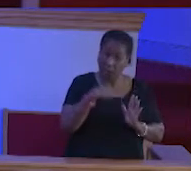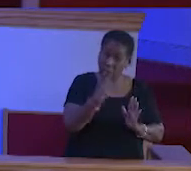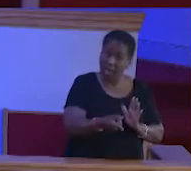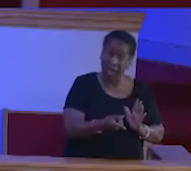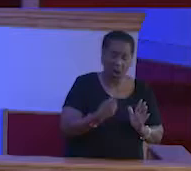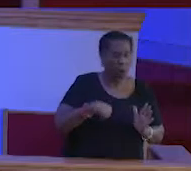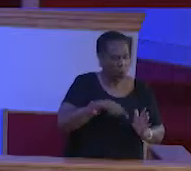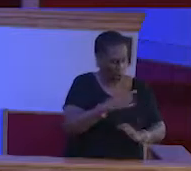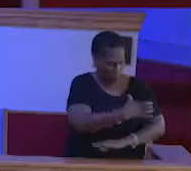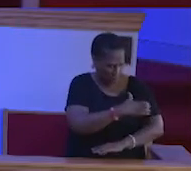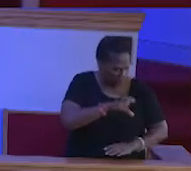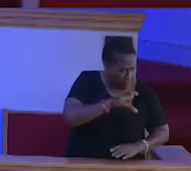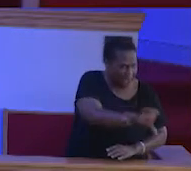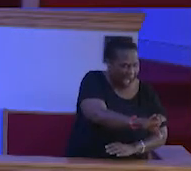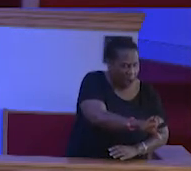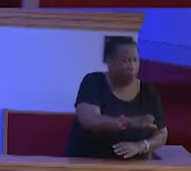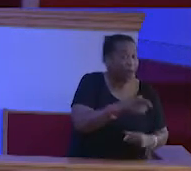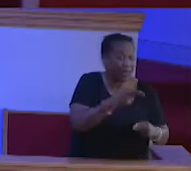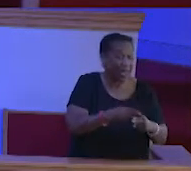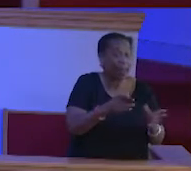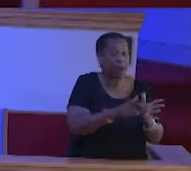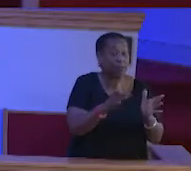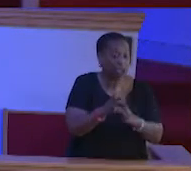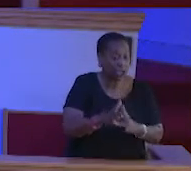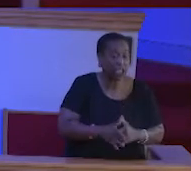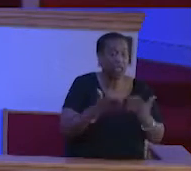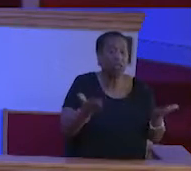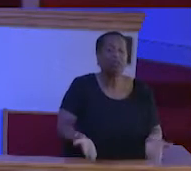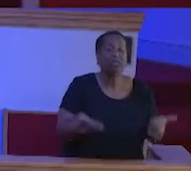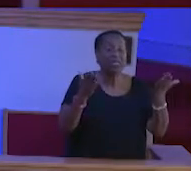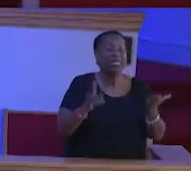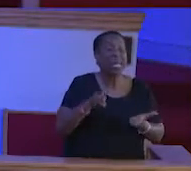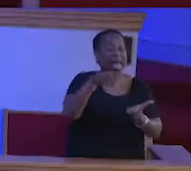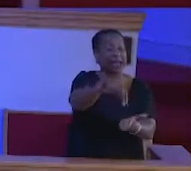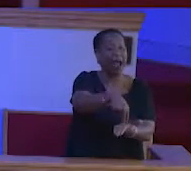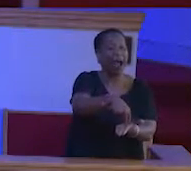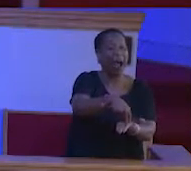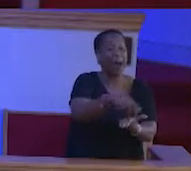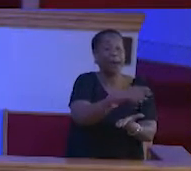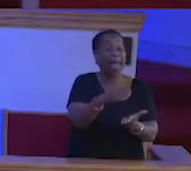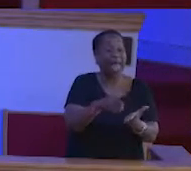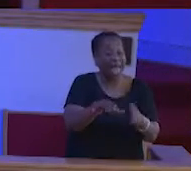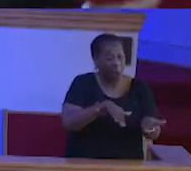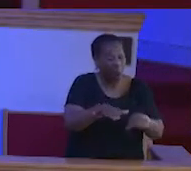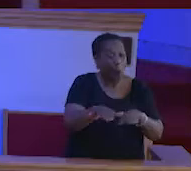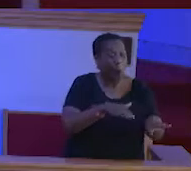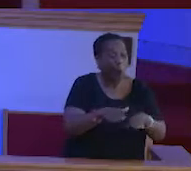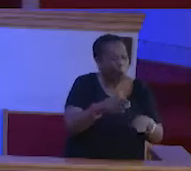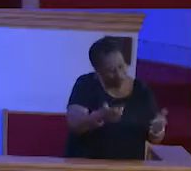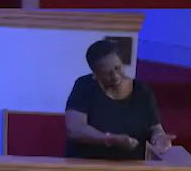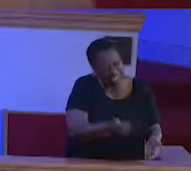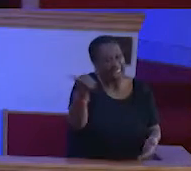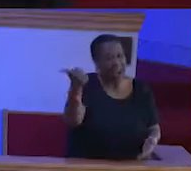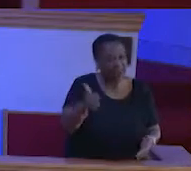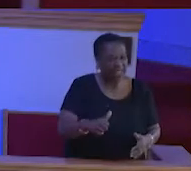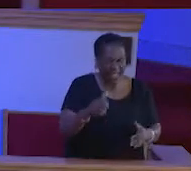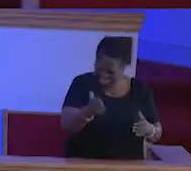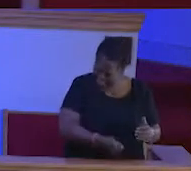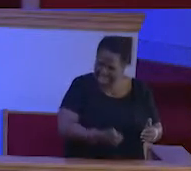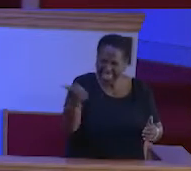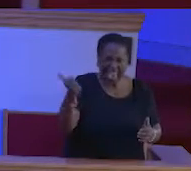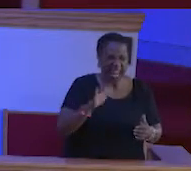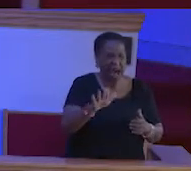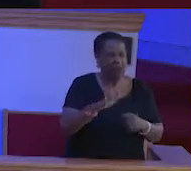we empower them in the name of Jesus. Stand up and walk. Get out of here. Get out of